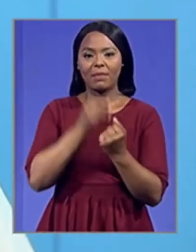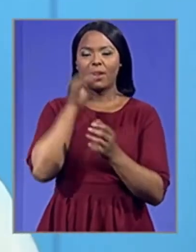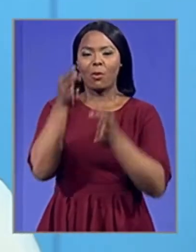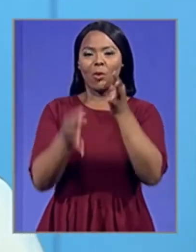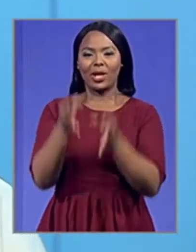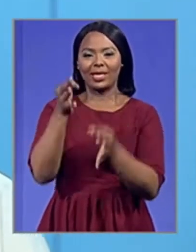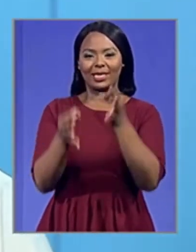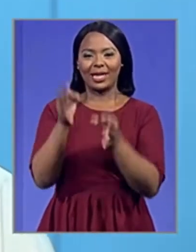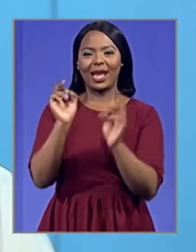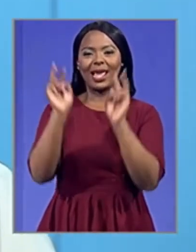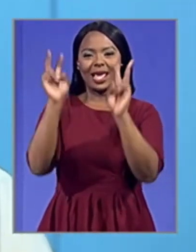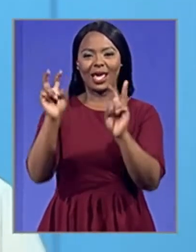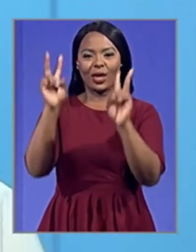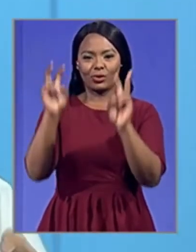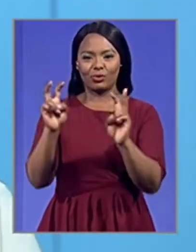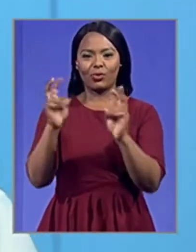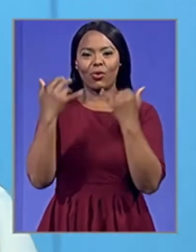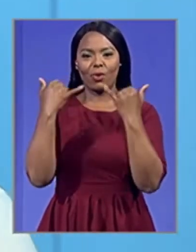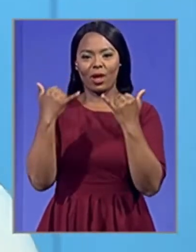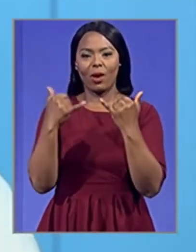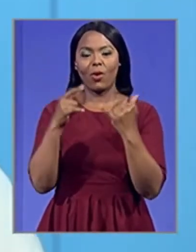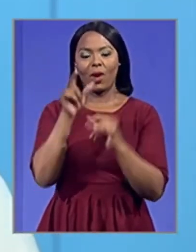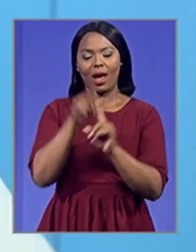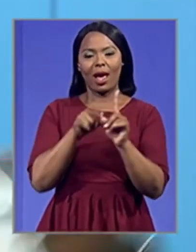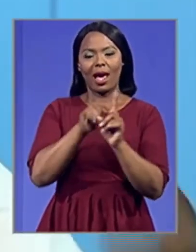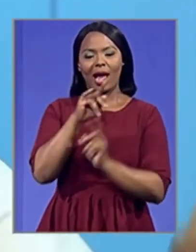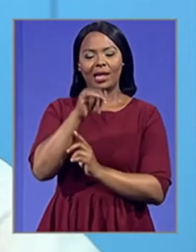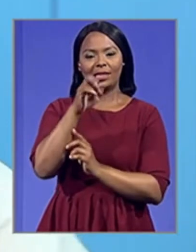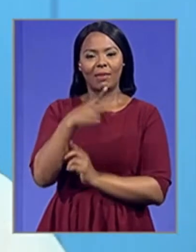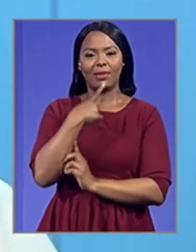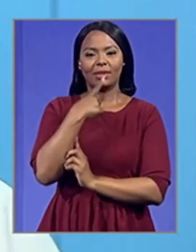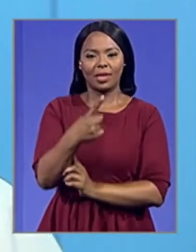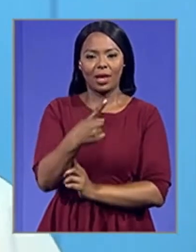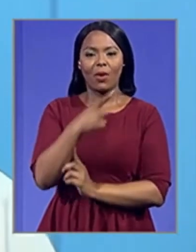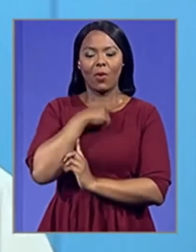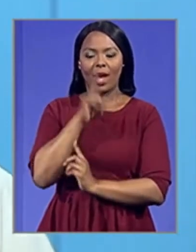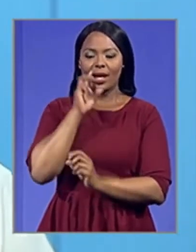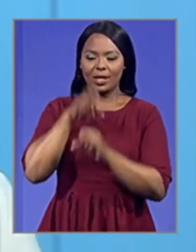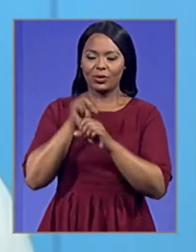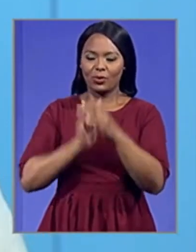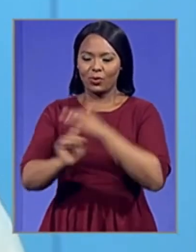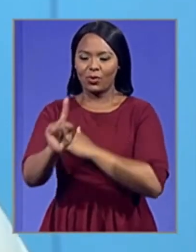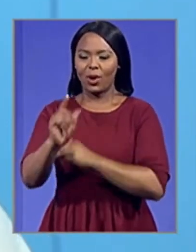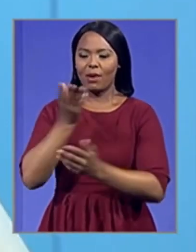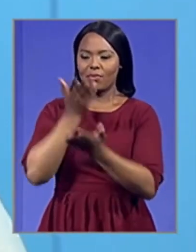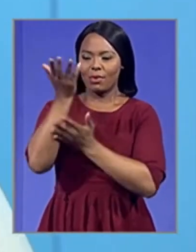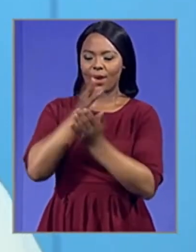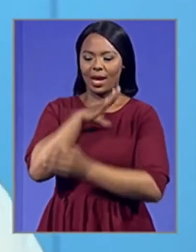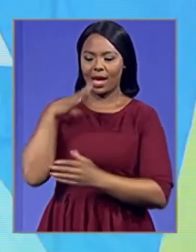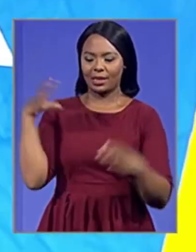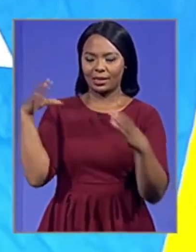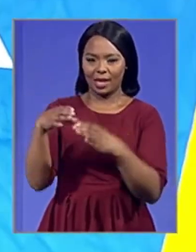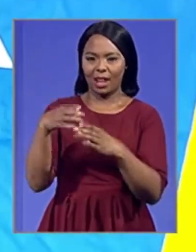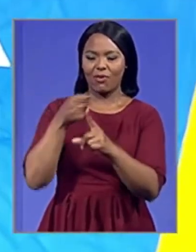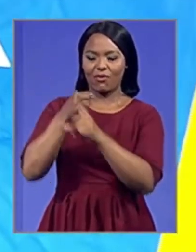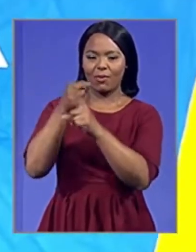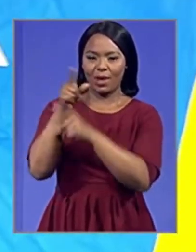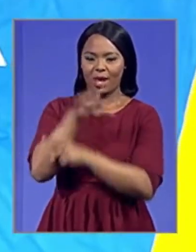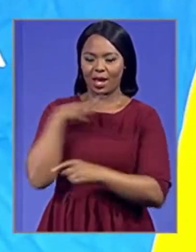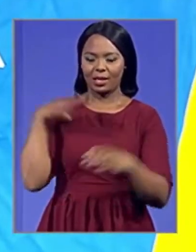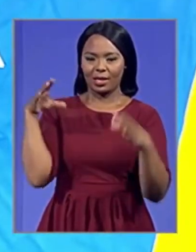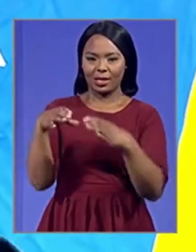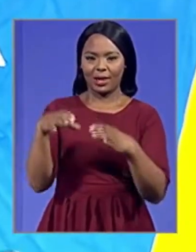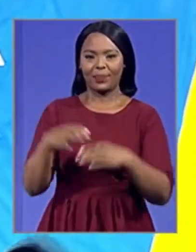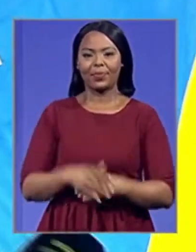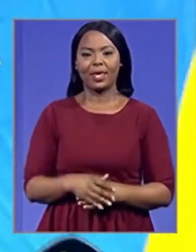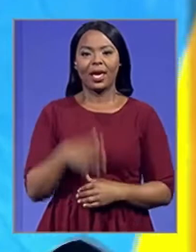political issue that Al Jama is raising, she would have went to council and fought her battles in council. E mong wa